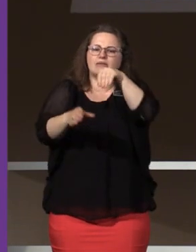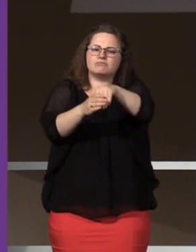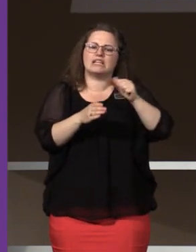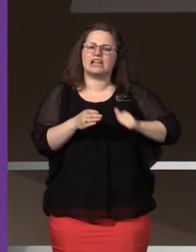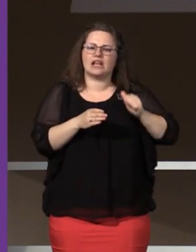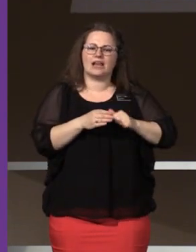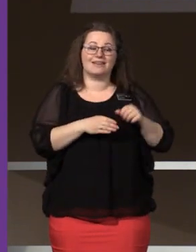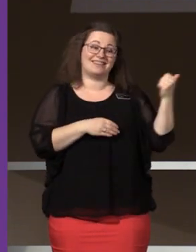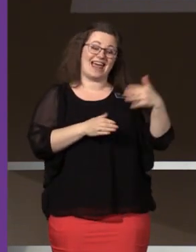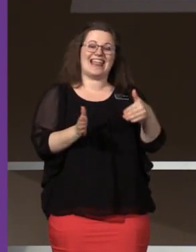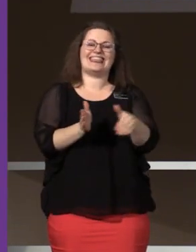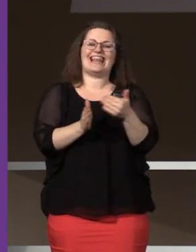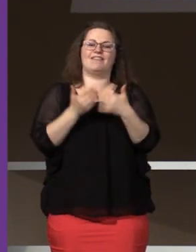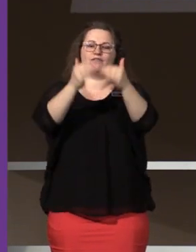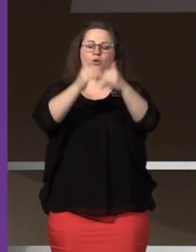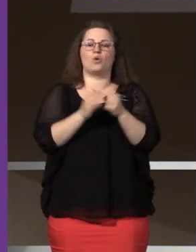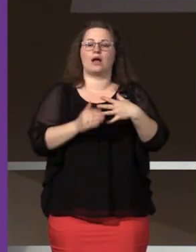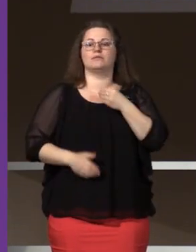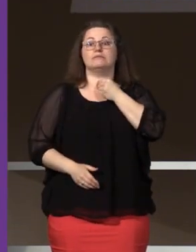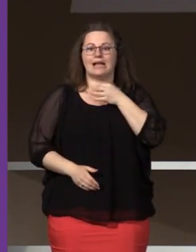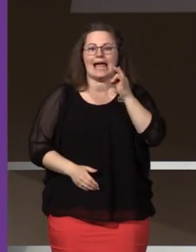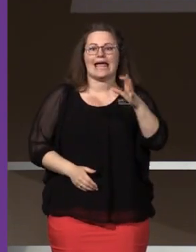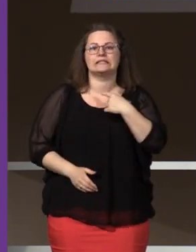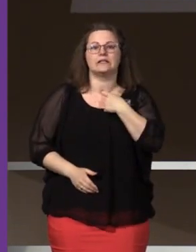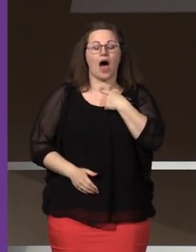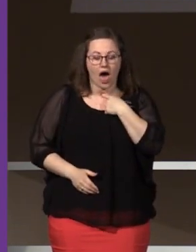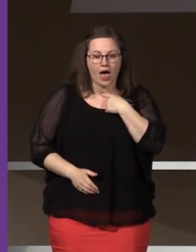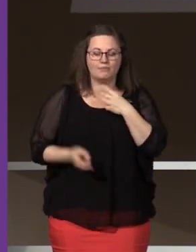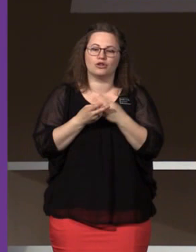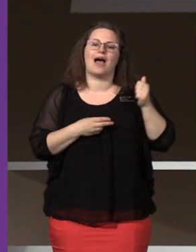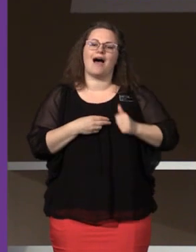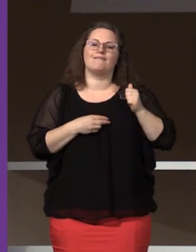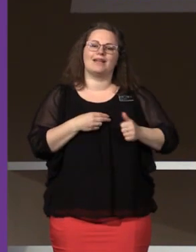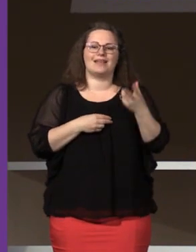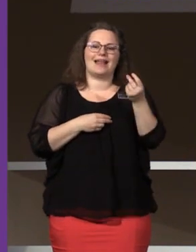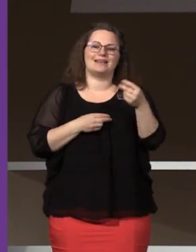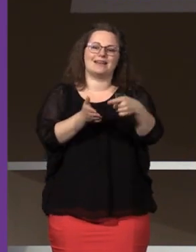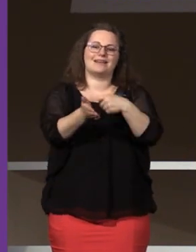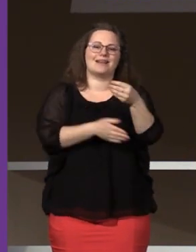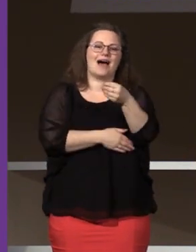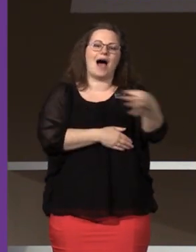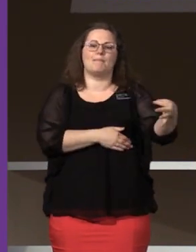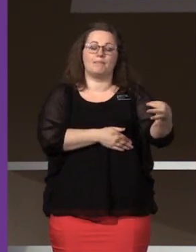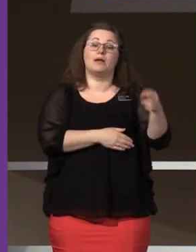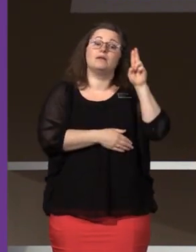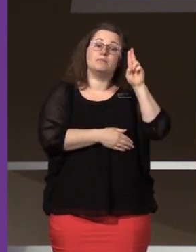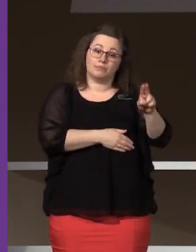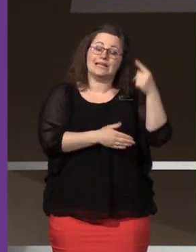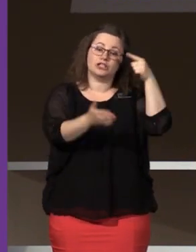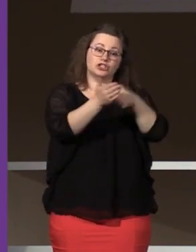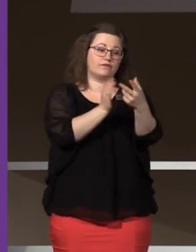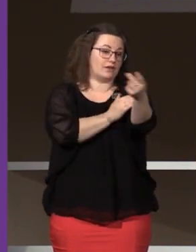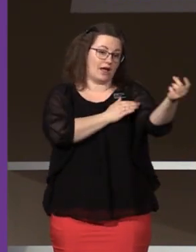somebody who's temporarily impaired because they've lost their voice. And so they're using a specialist app that's aimed at people with a